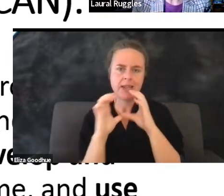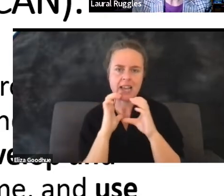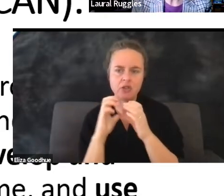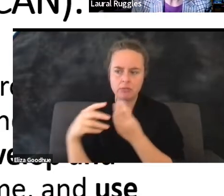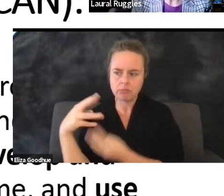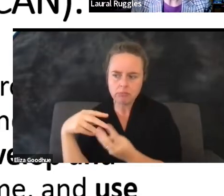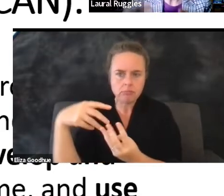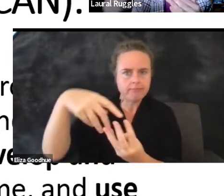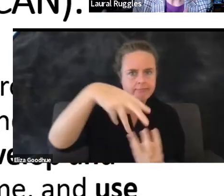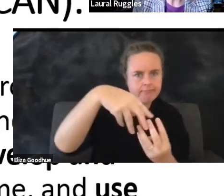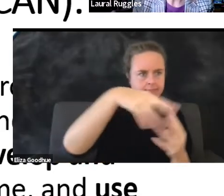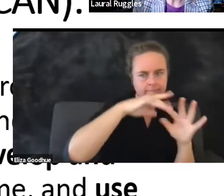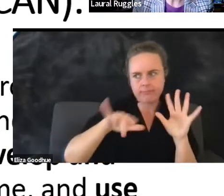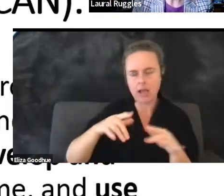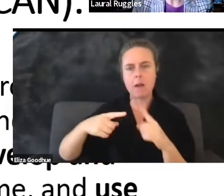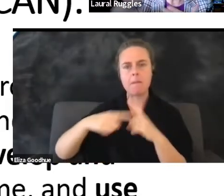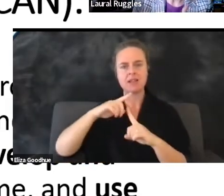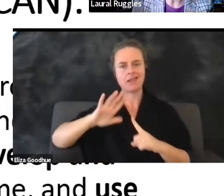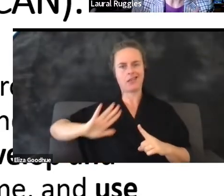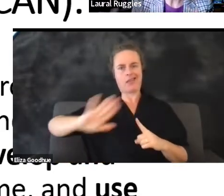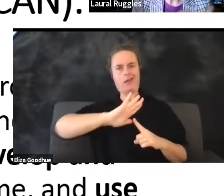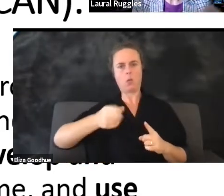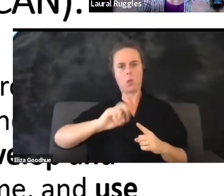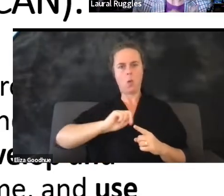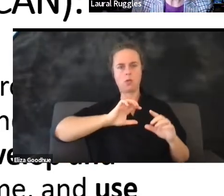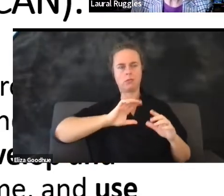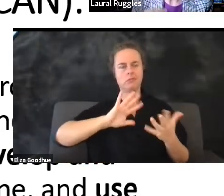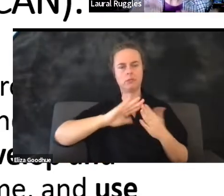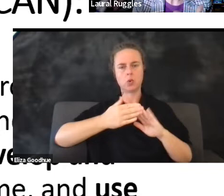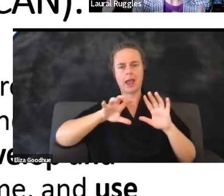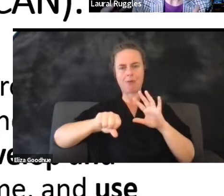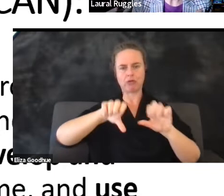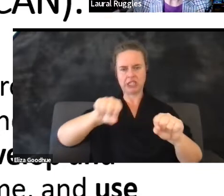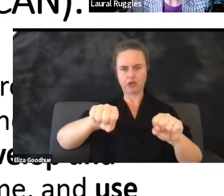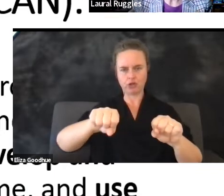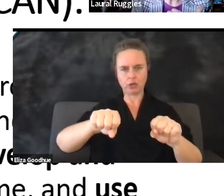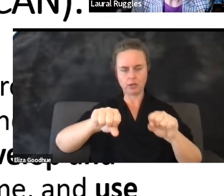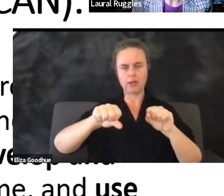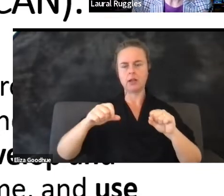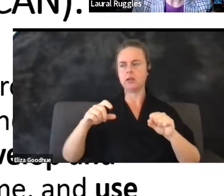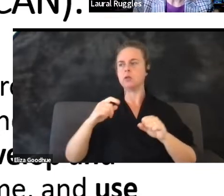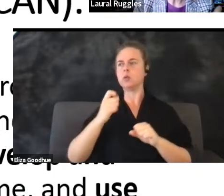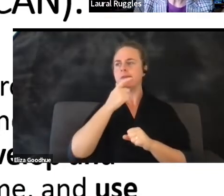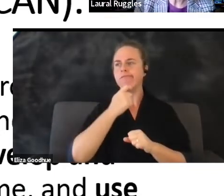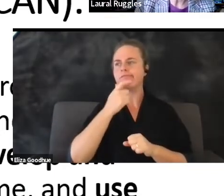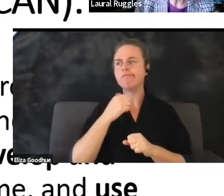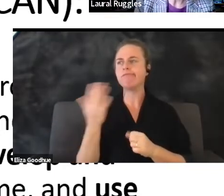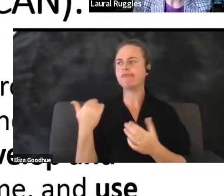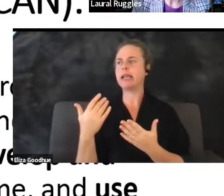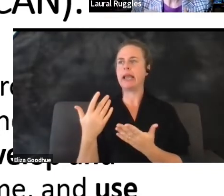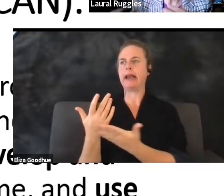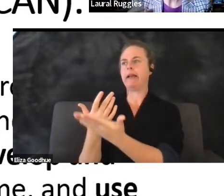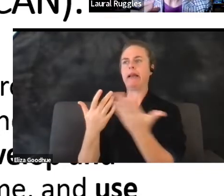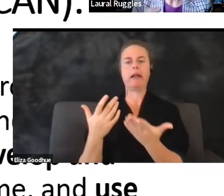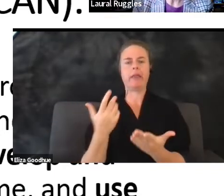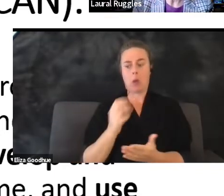community outreach and what that means as far as bringing in other people outside their standard members who are coming to